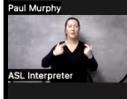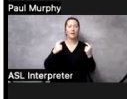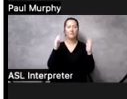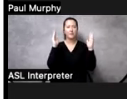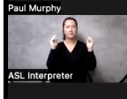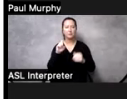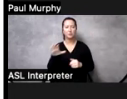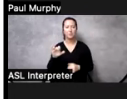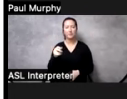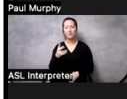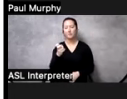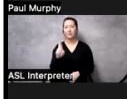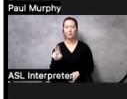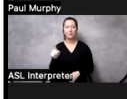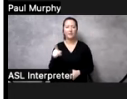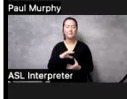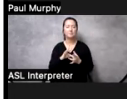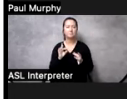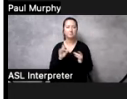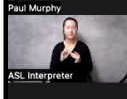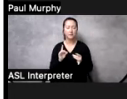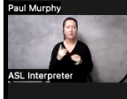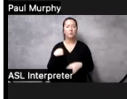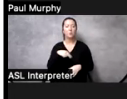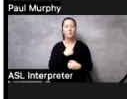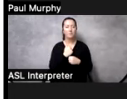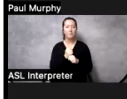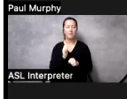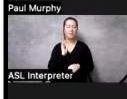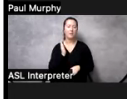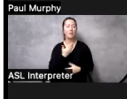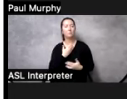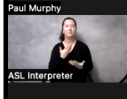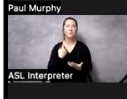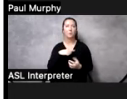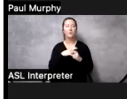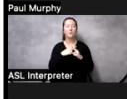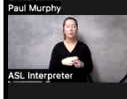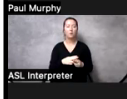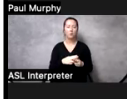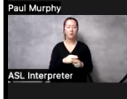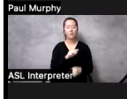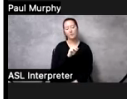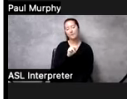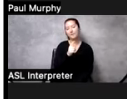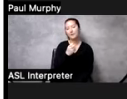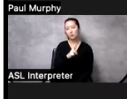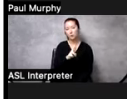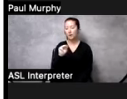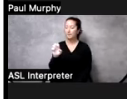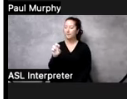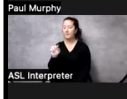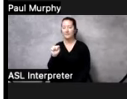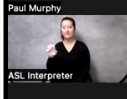about in his own lab, we have created what we describe as a mentor-mentee expectations agreement, but